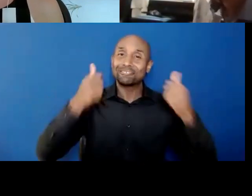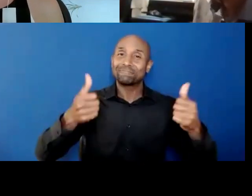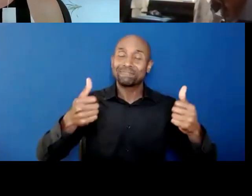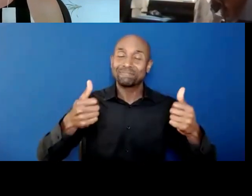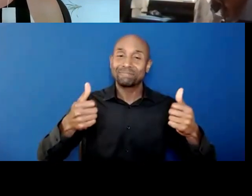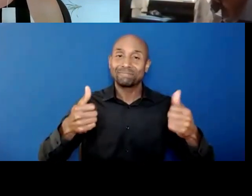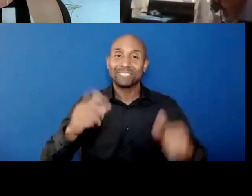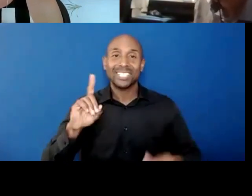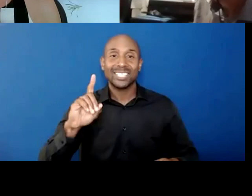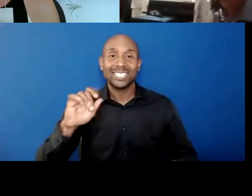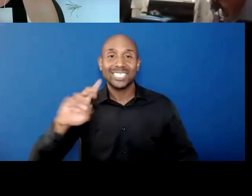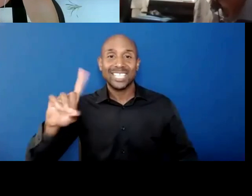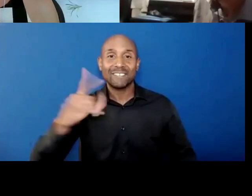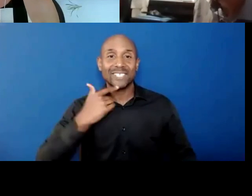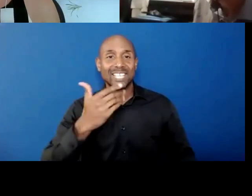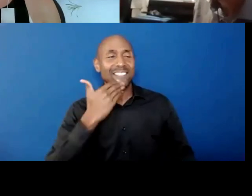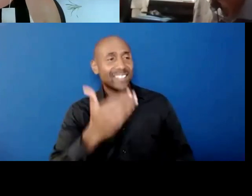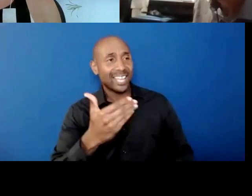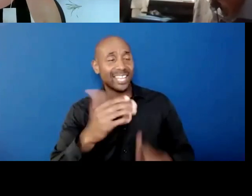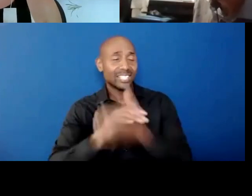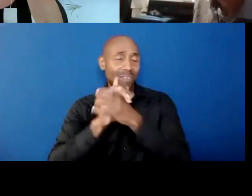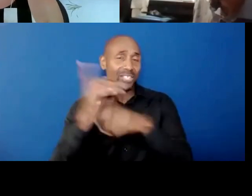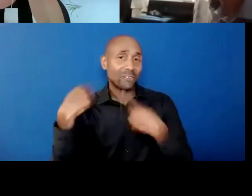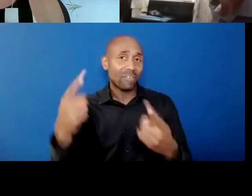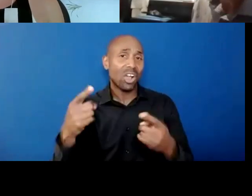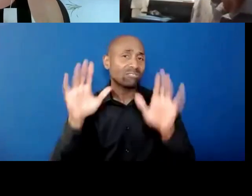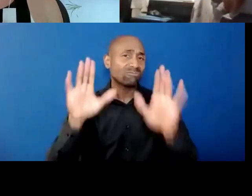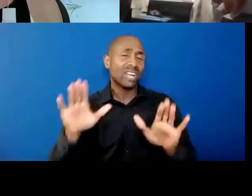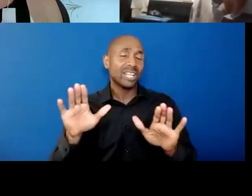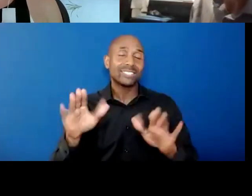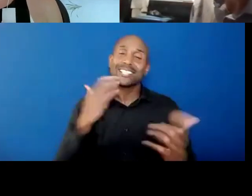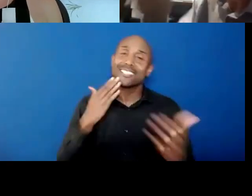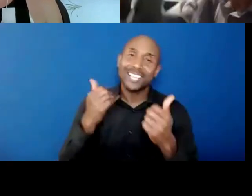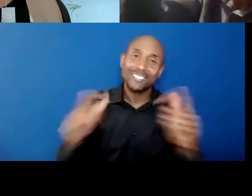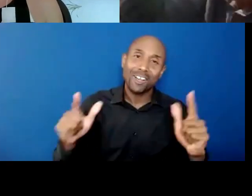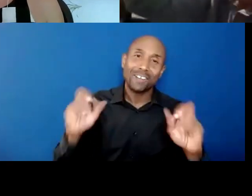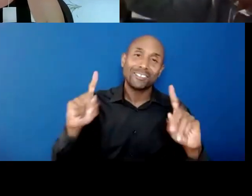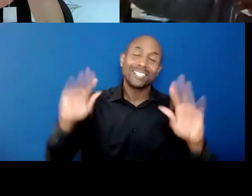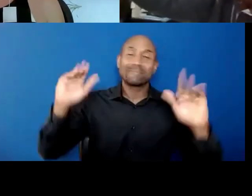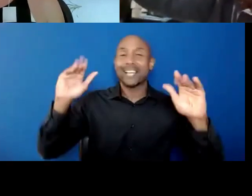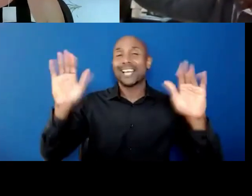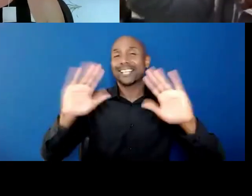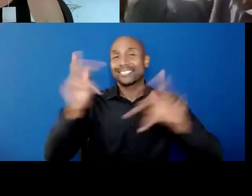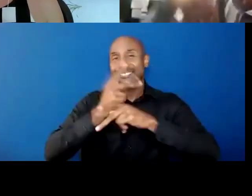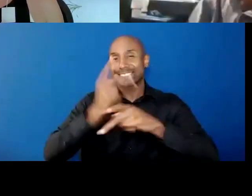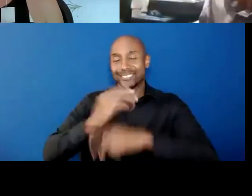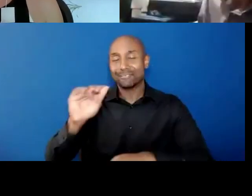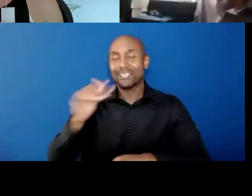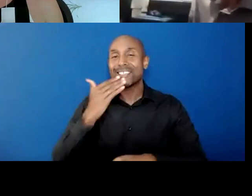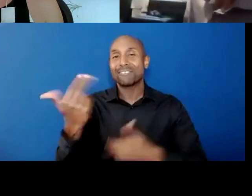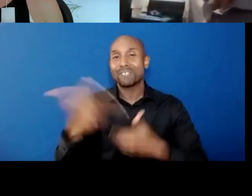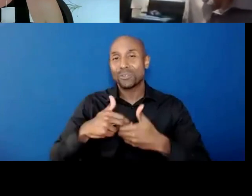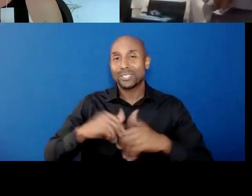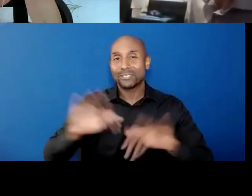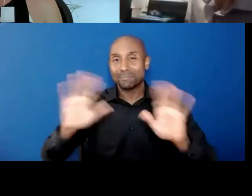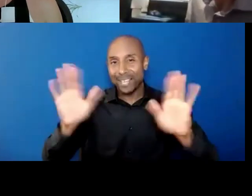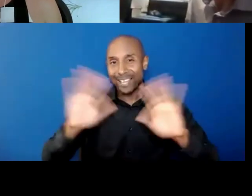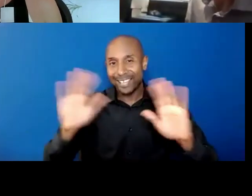far. It's been great. Thank you. Thanks, everyone. Bye. Bye, everybody. Thanks for joining.